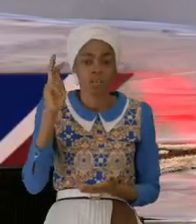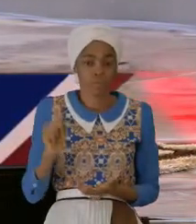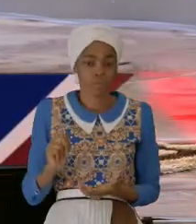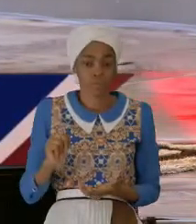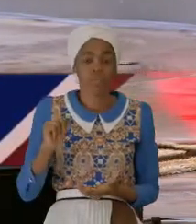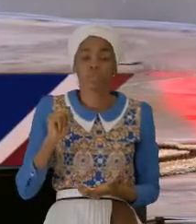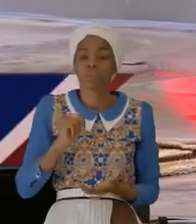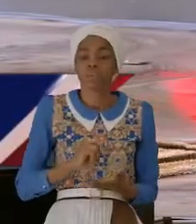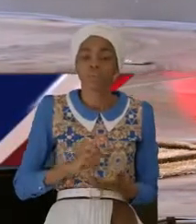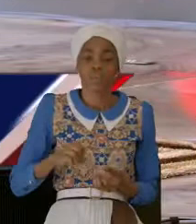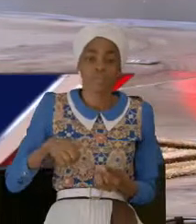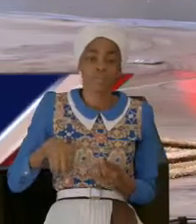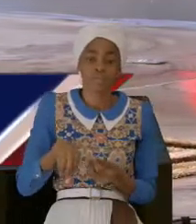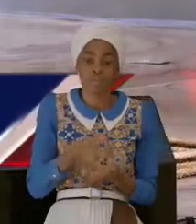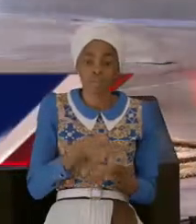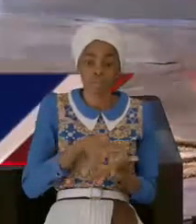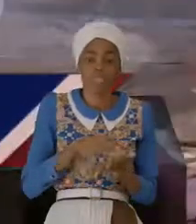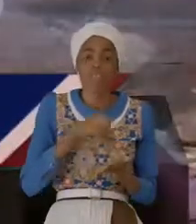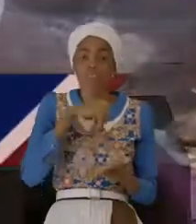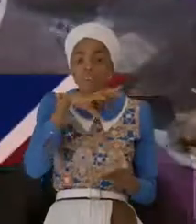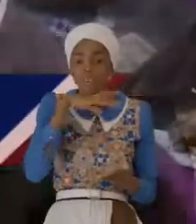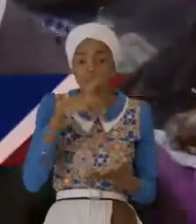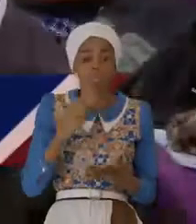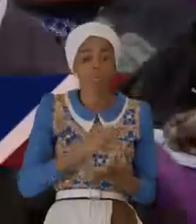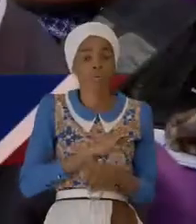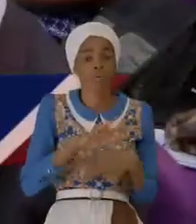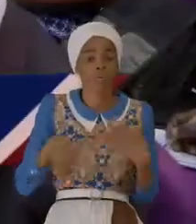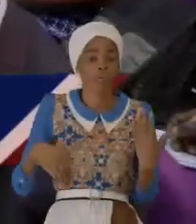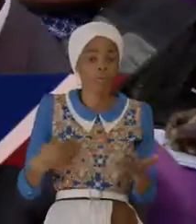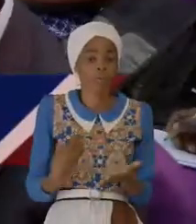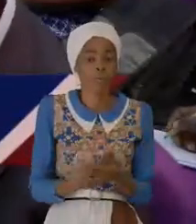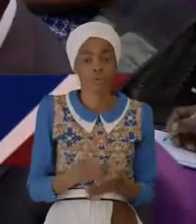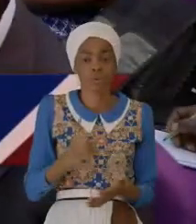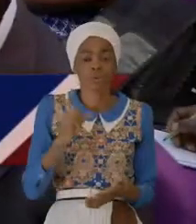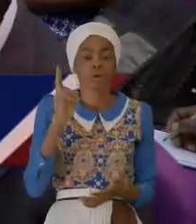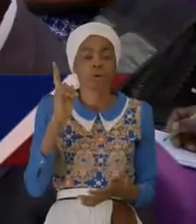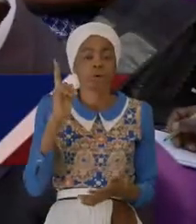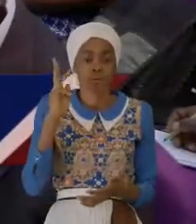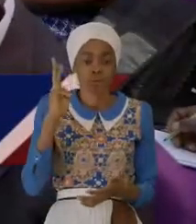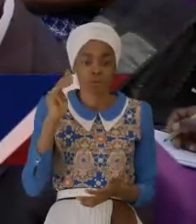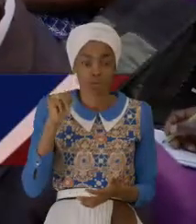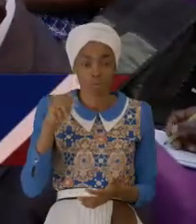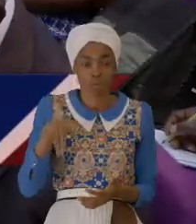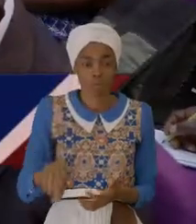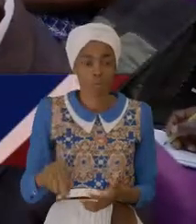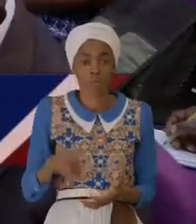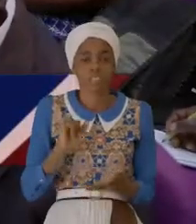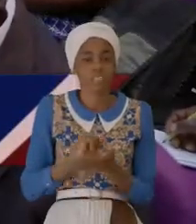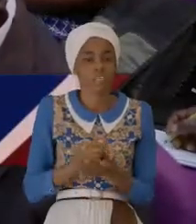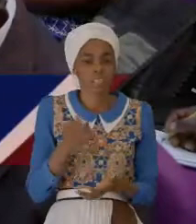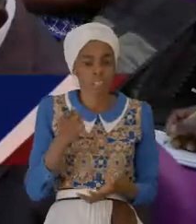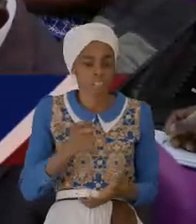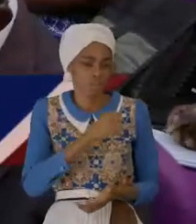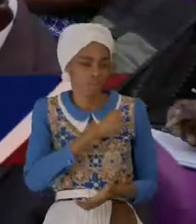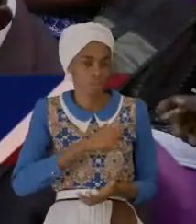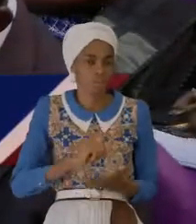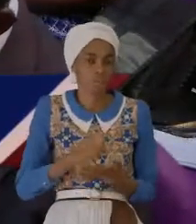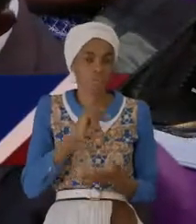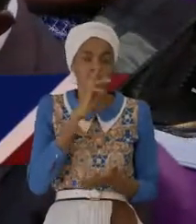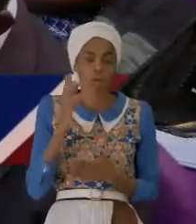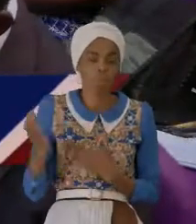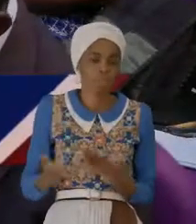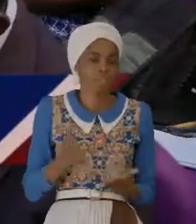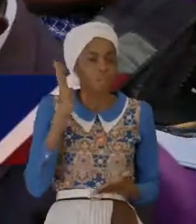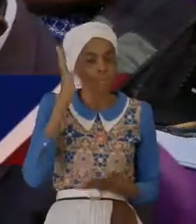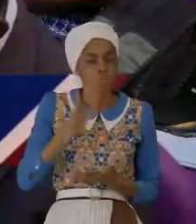lamb that little circumcision that we are bringing in will spoil feel the whole of